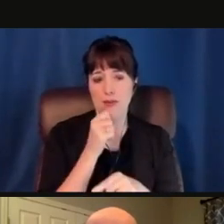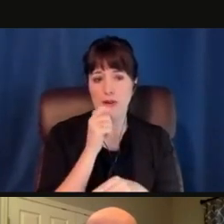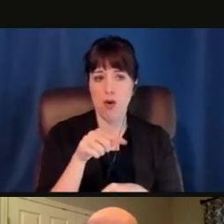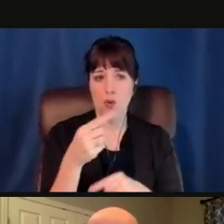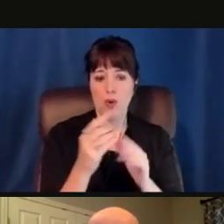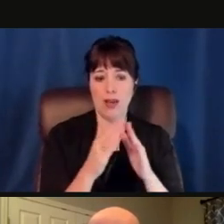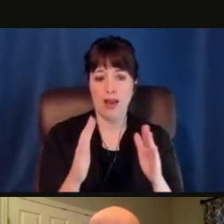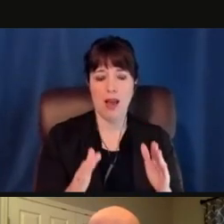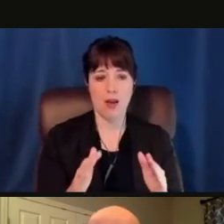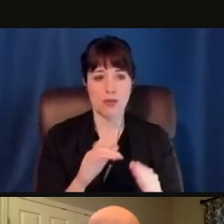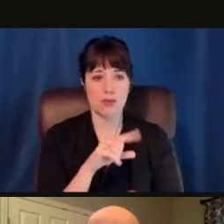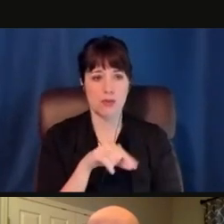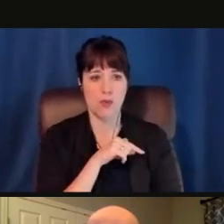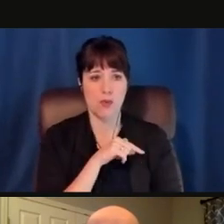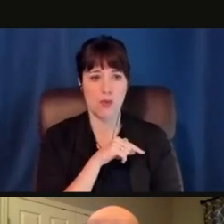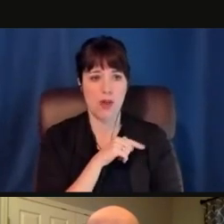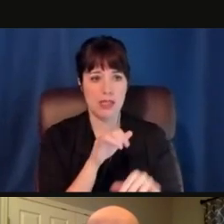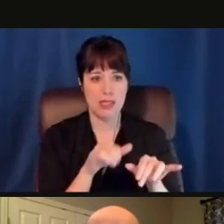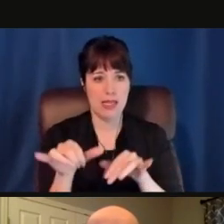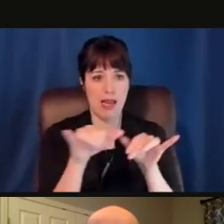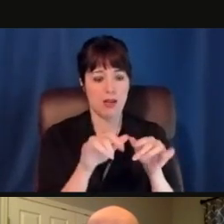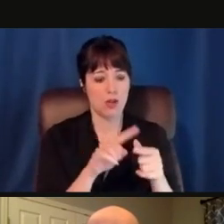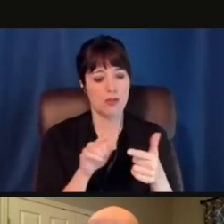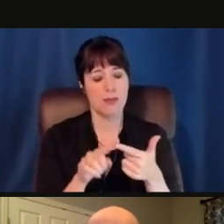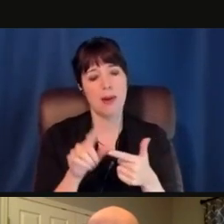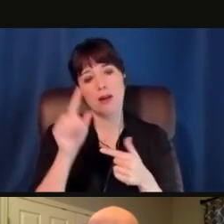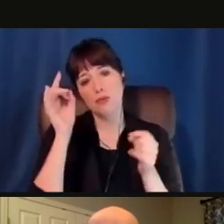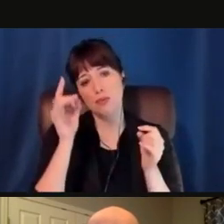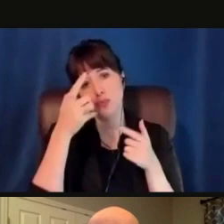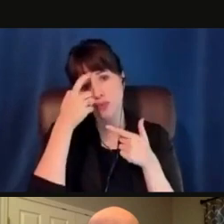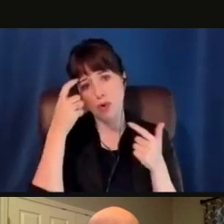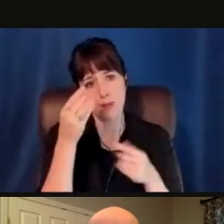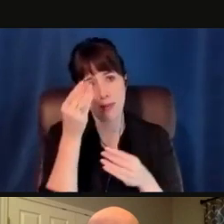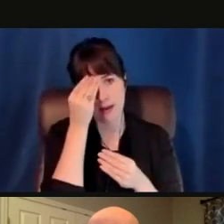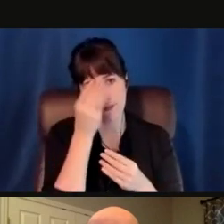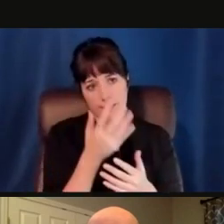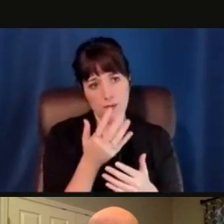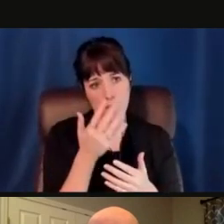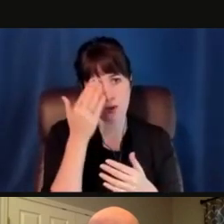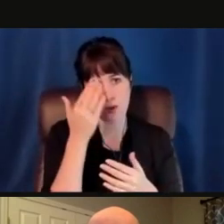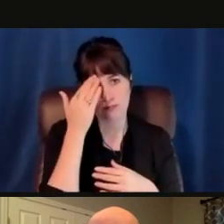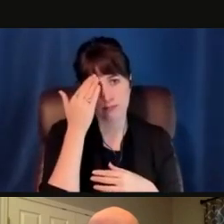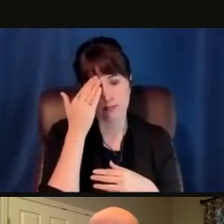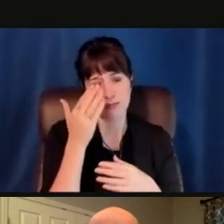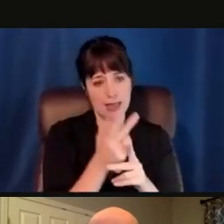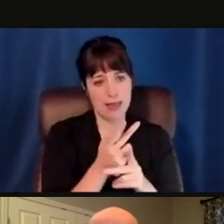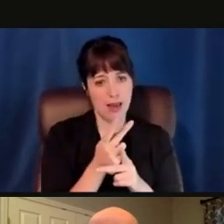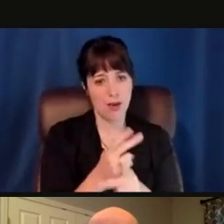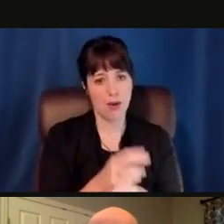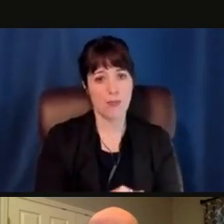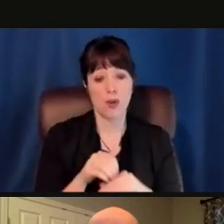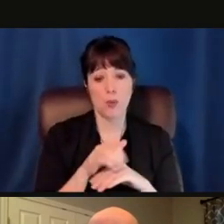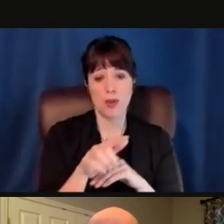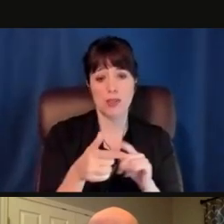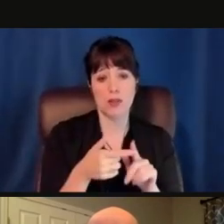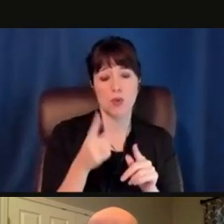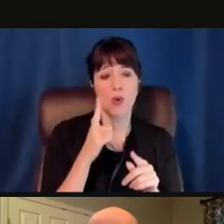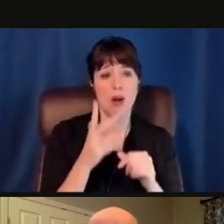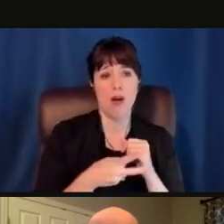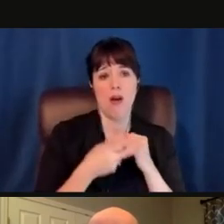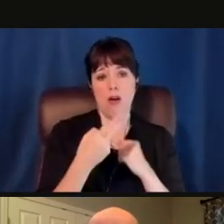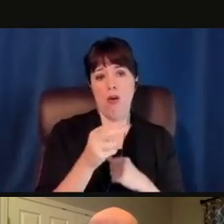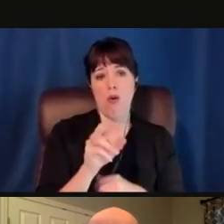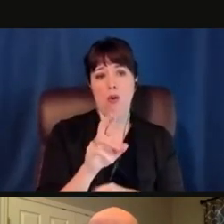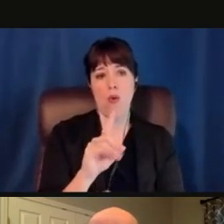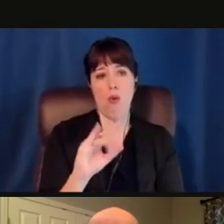but trauma-informed care. We're actually sending them through facilitating for hoarding training so that our